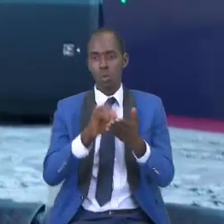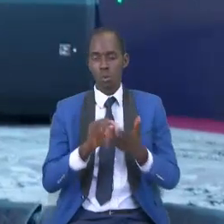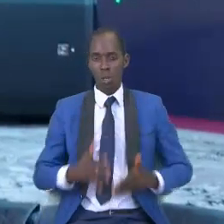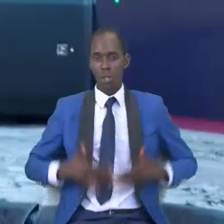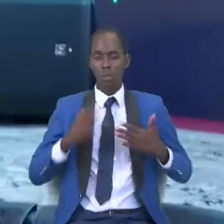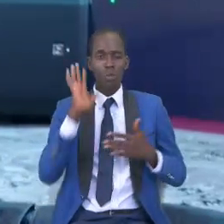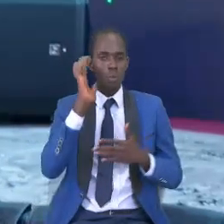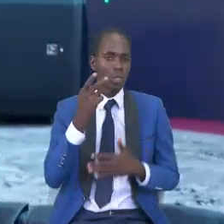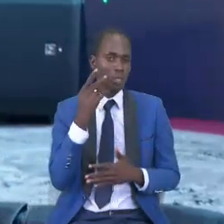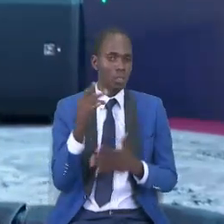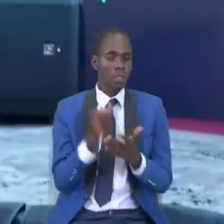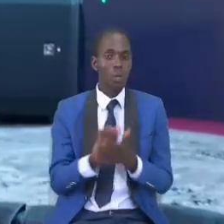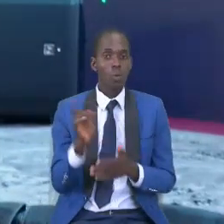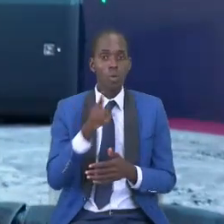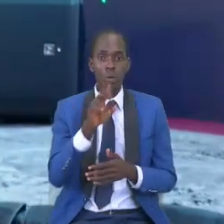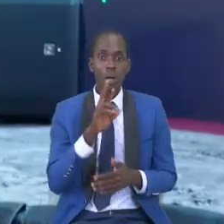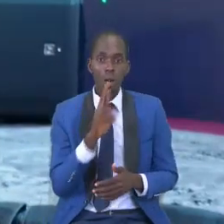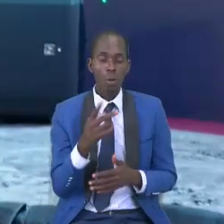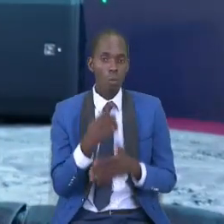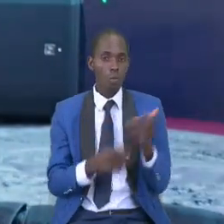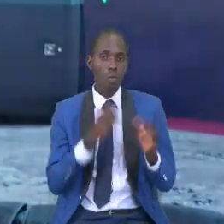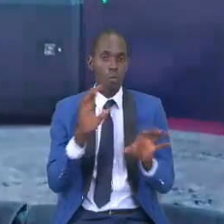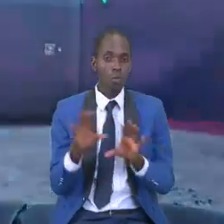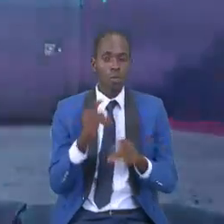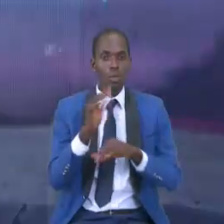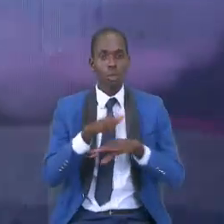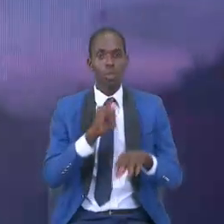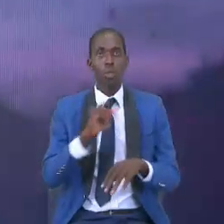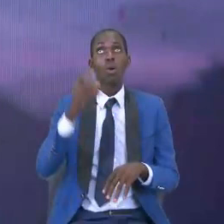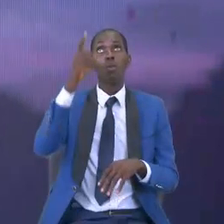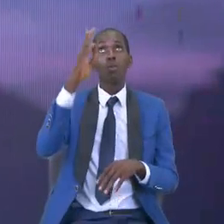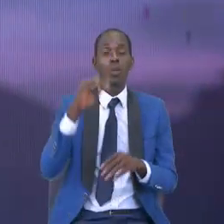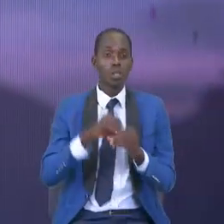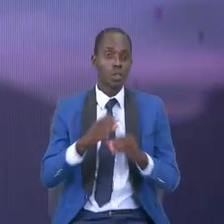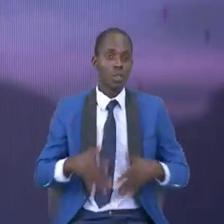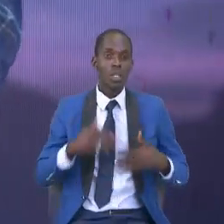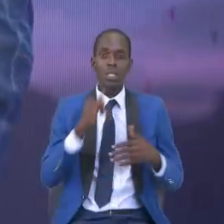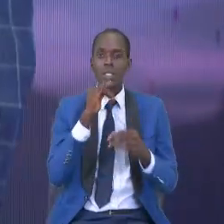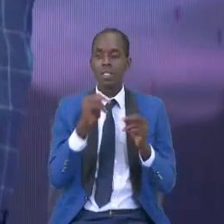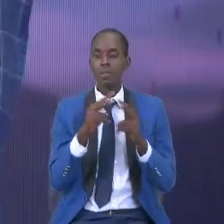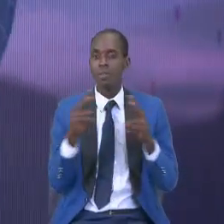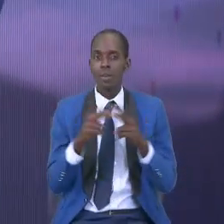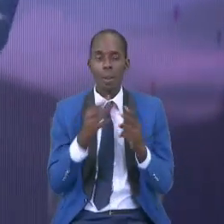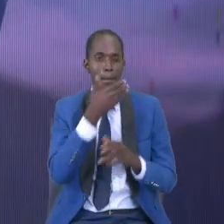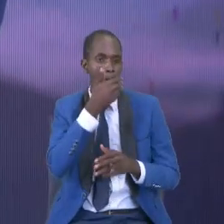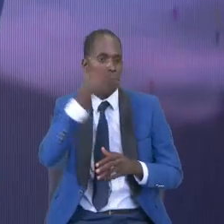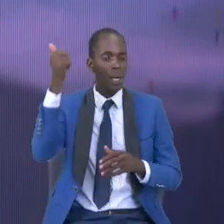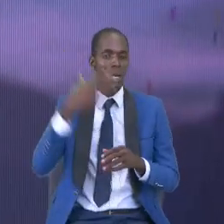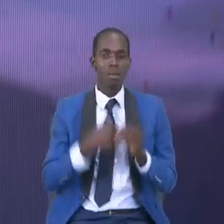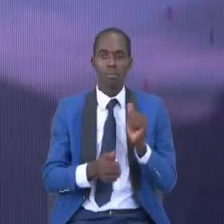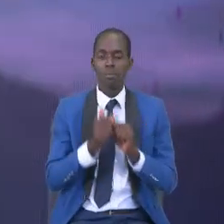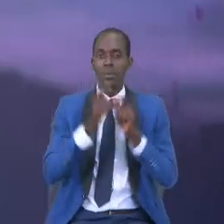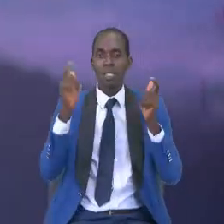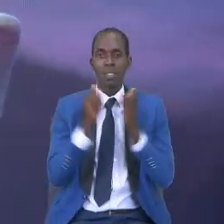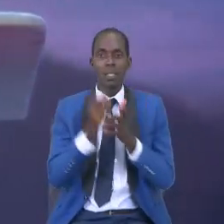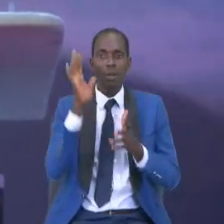are, what you're doing, the calling of God in your life is the very best and the greatest that could ever happen in